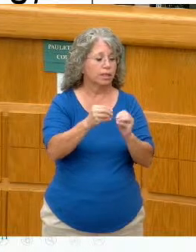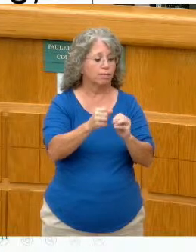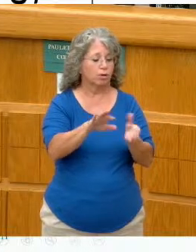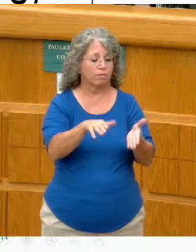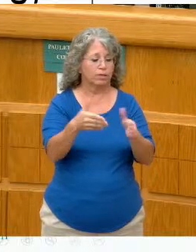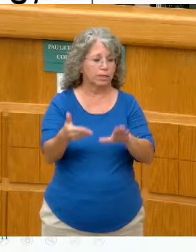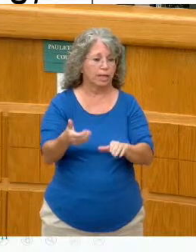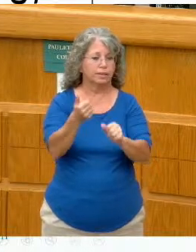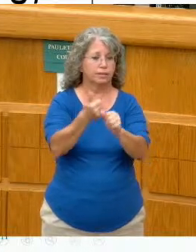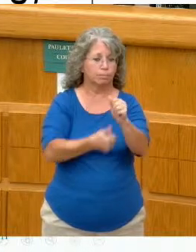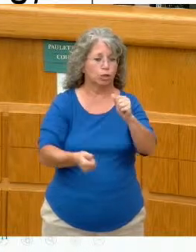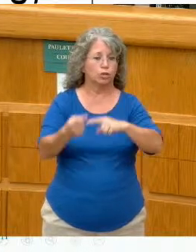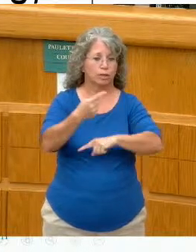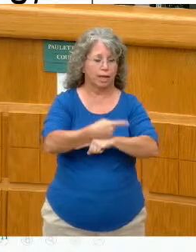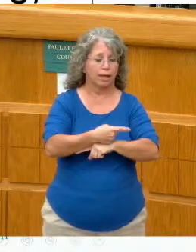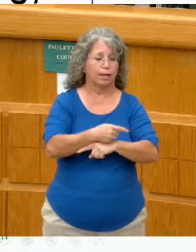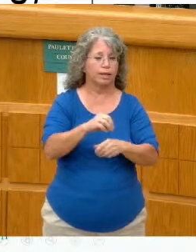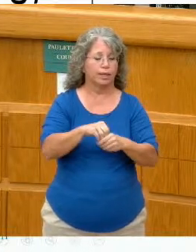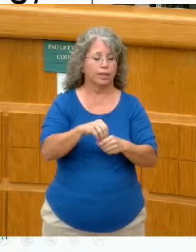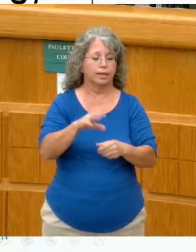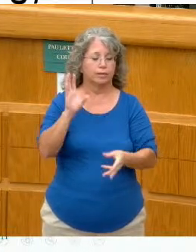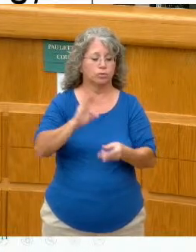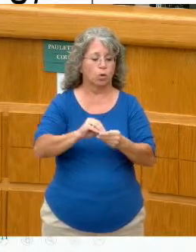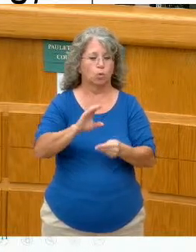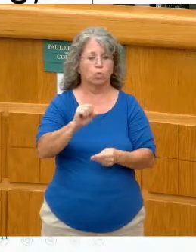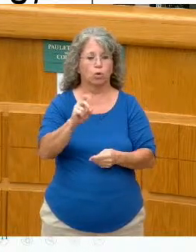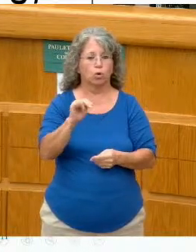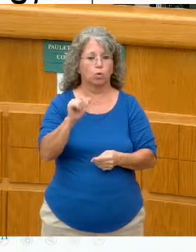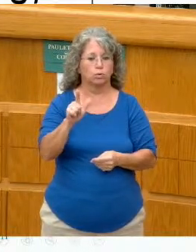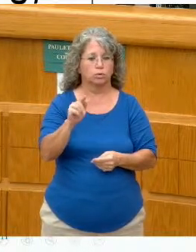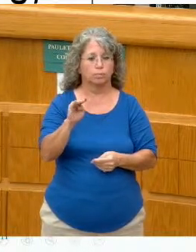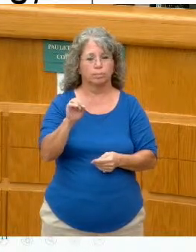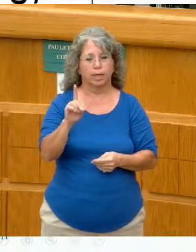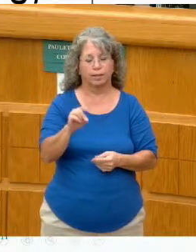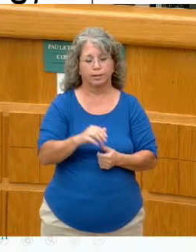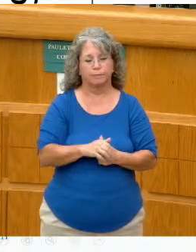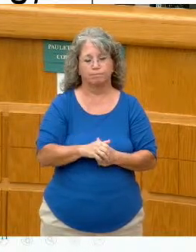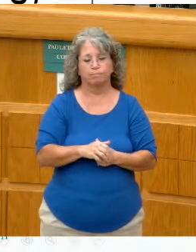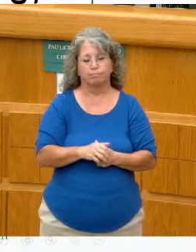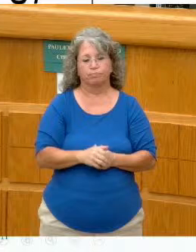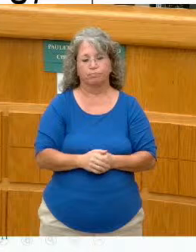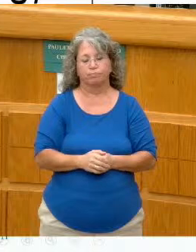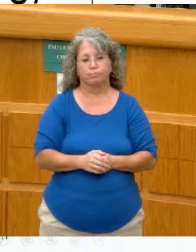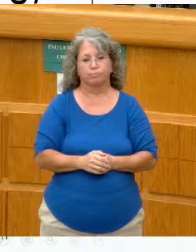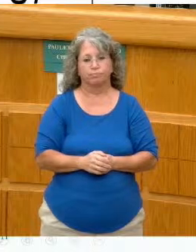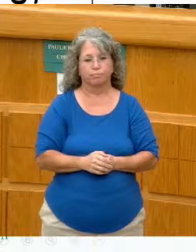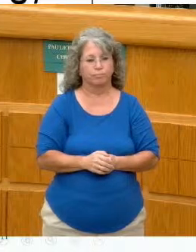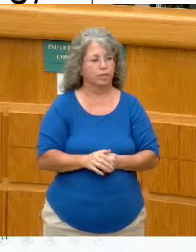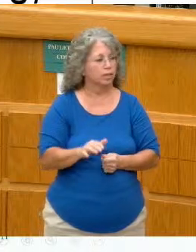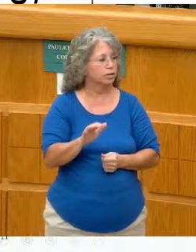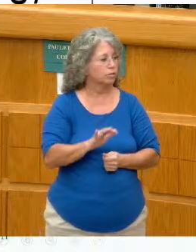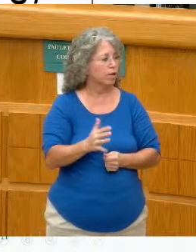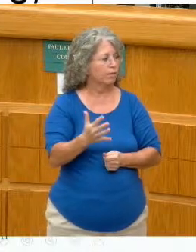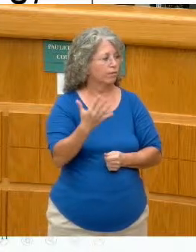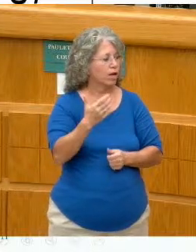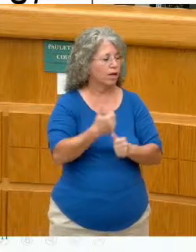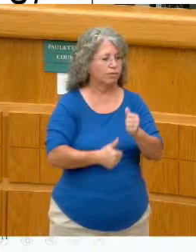in the Coastal Bend area, even though they haven't all been counted yet. So it's somewhere around 5.